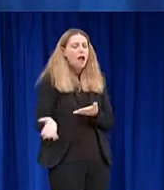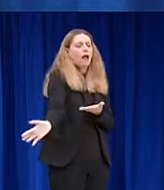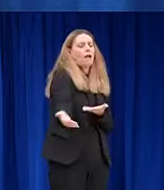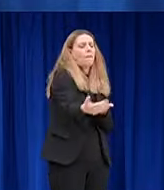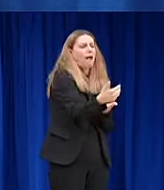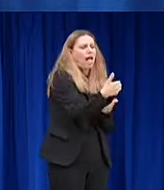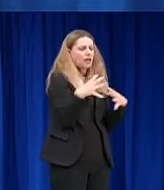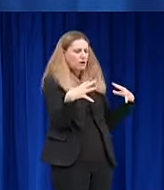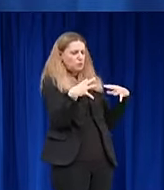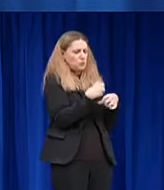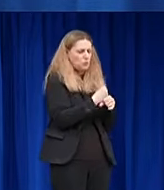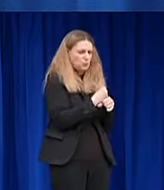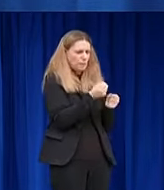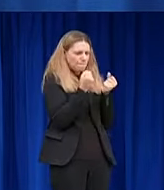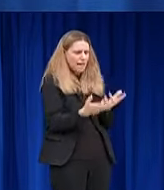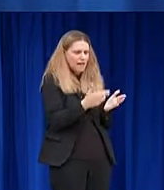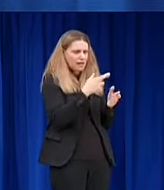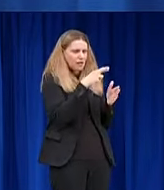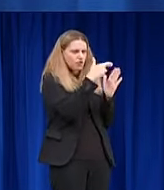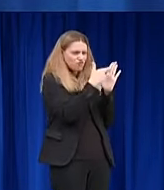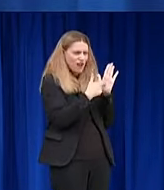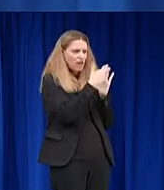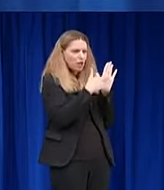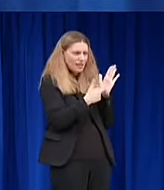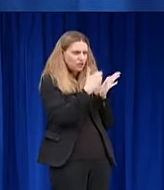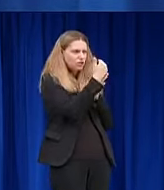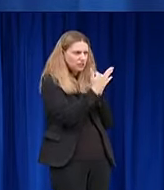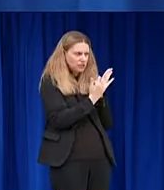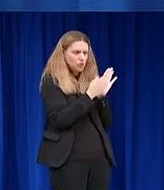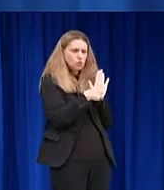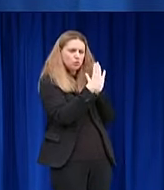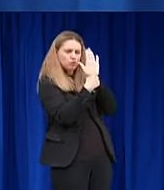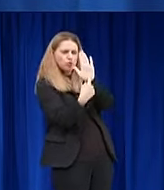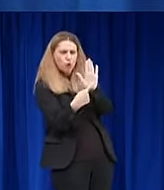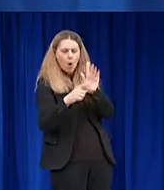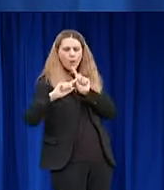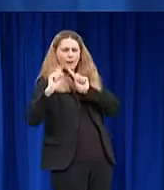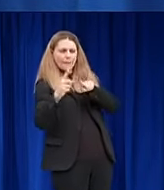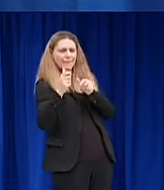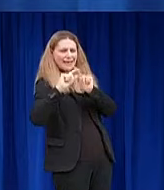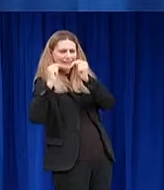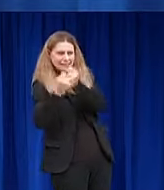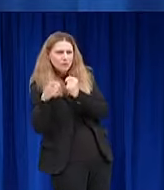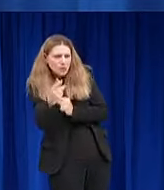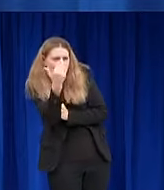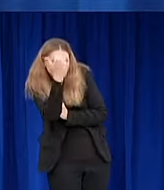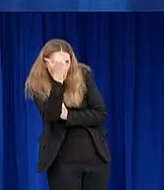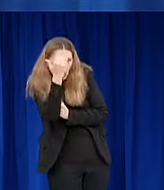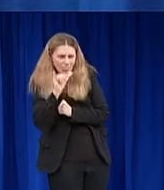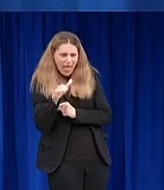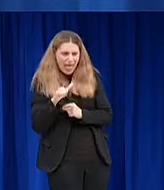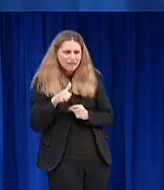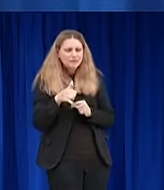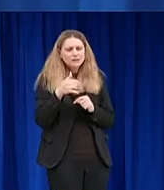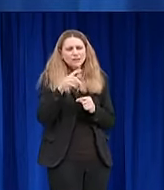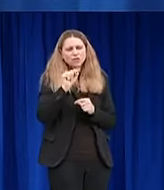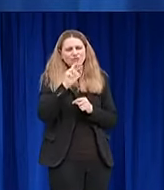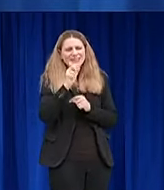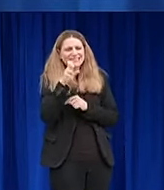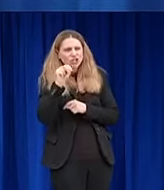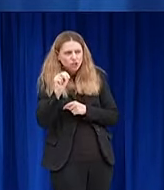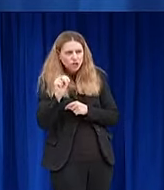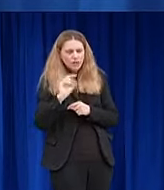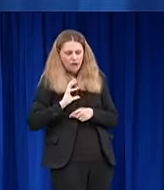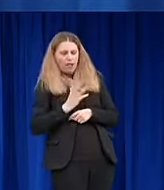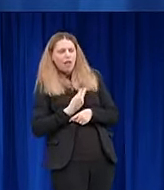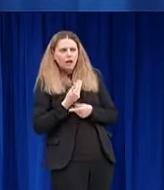regulations so that transition would be demystified for command teams and wingmen. I was extremely touched when he